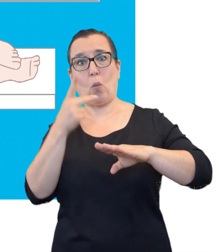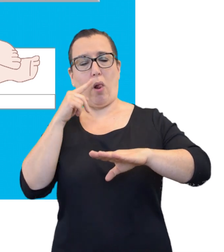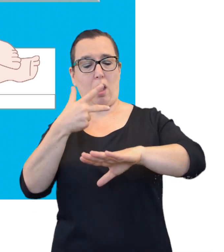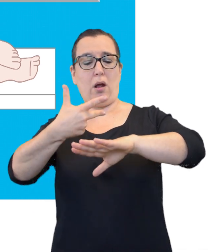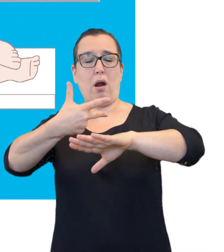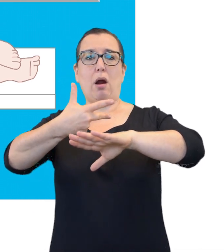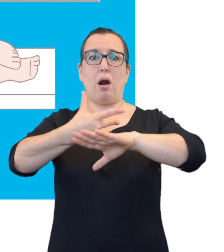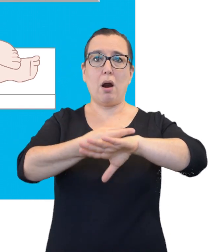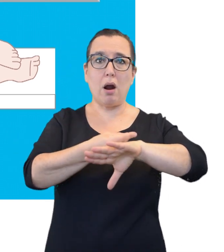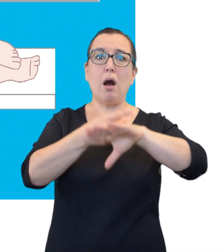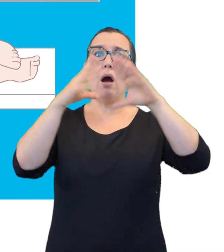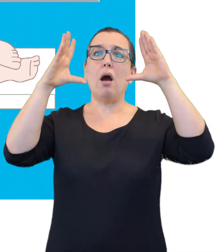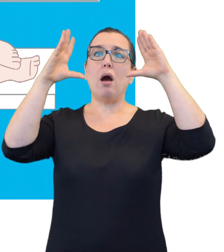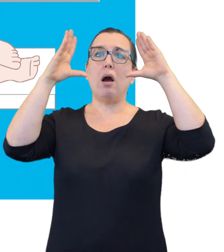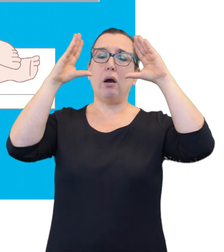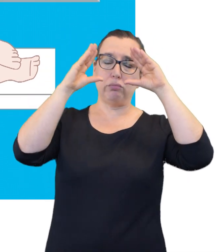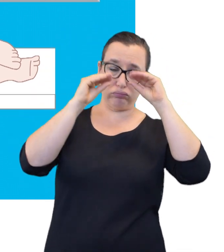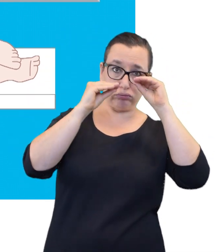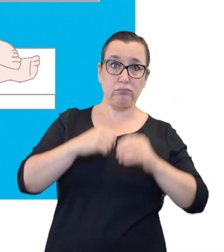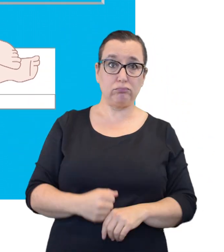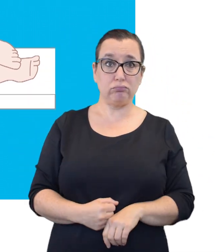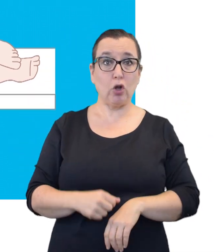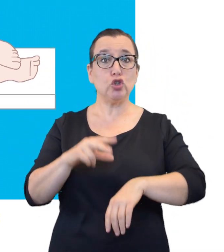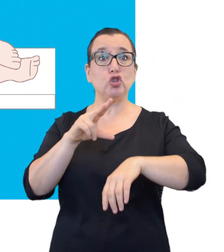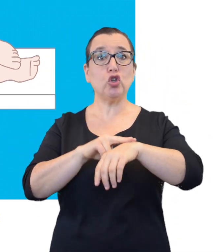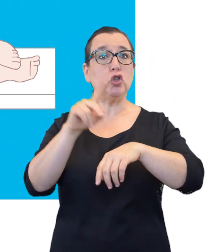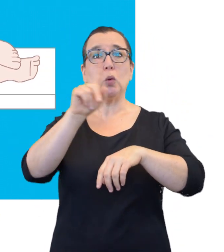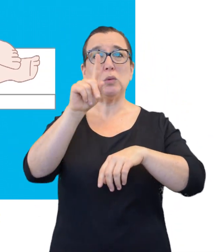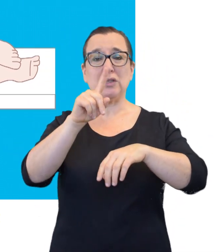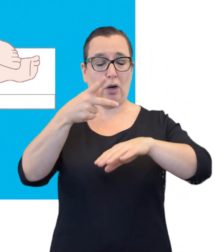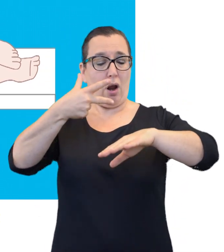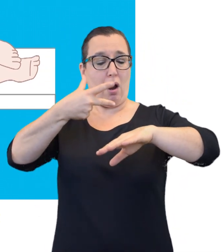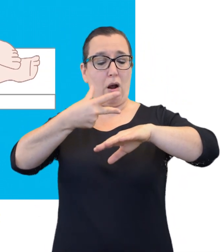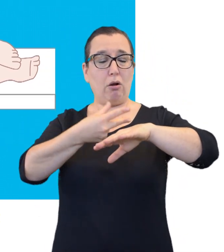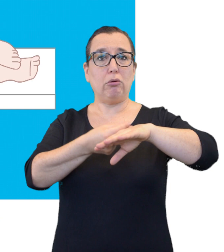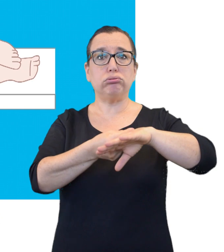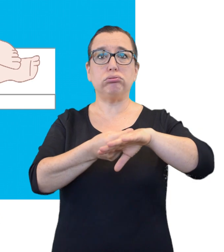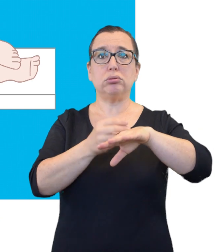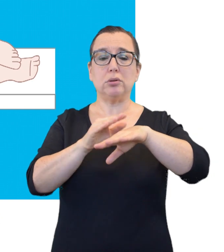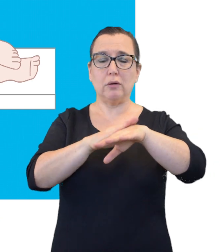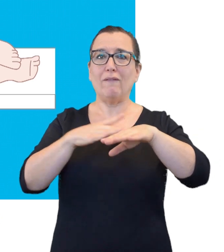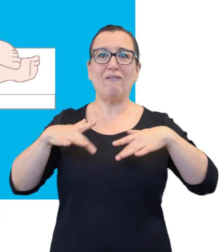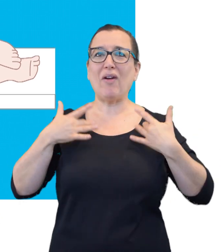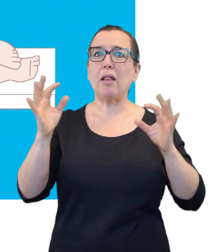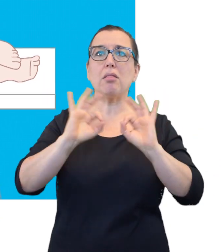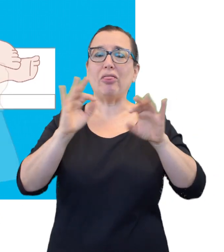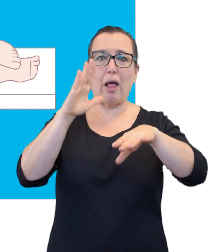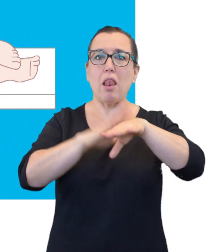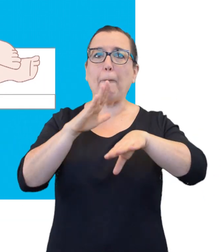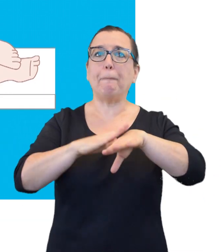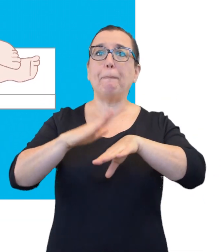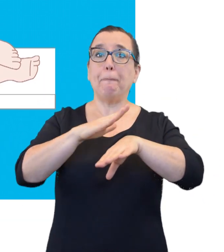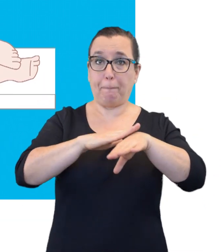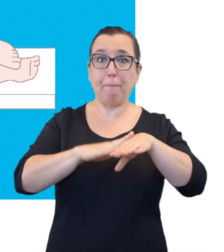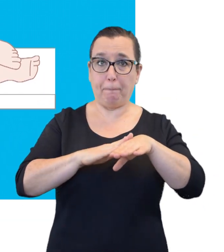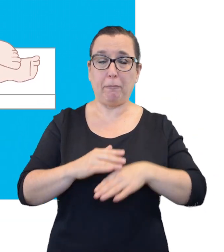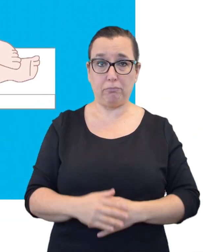have a sedative beforehand to make you sleepy. Your doctor then injects some local anaesthetic to numb the area.